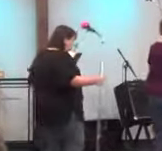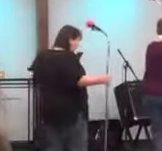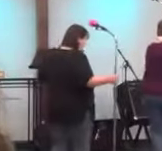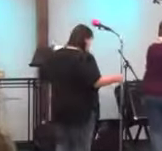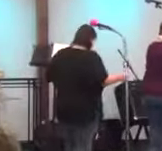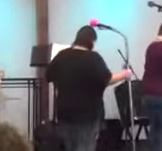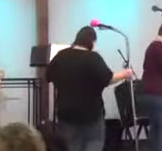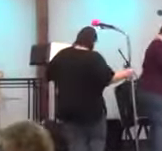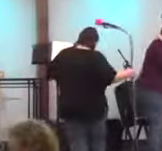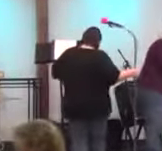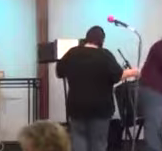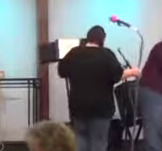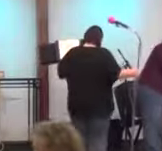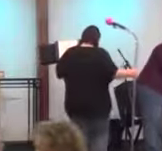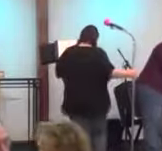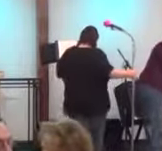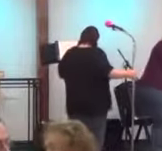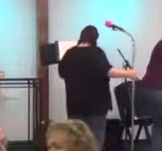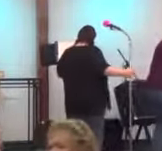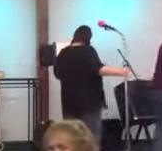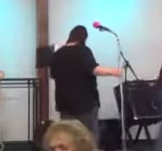I'll just start getting a cramp for a minute.